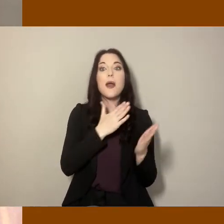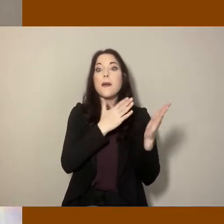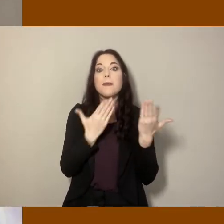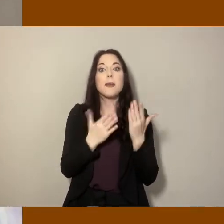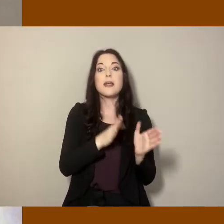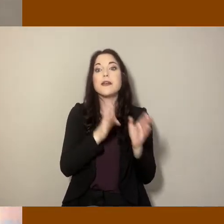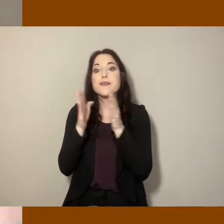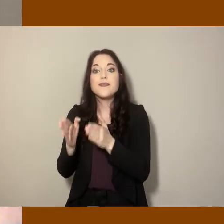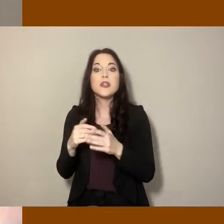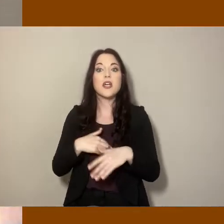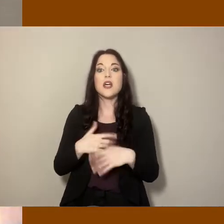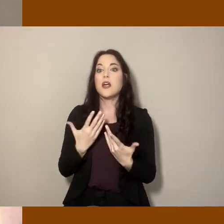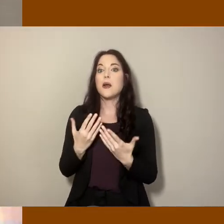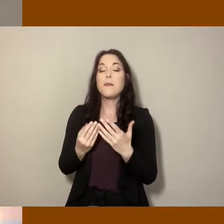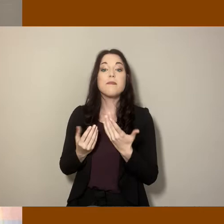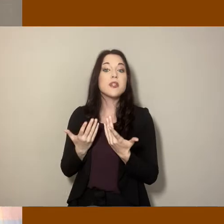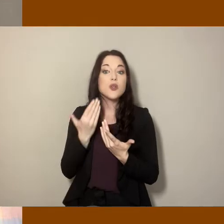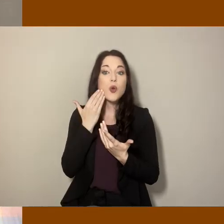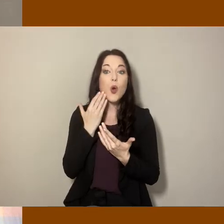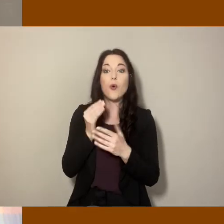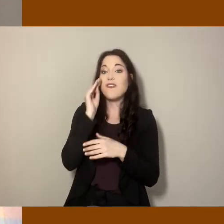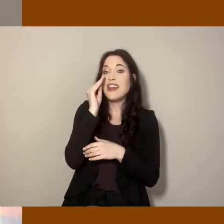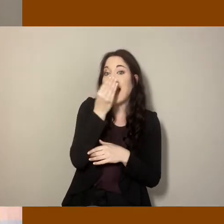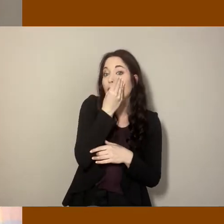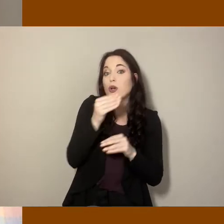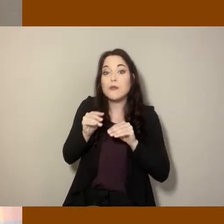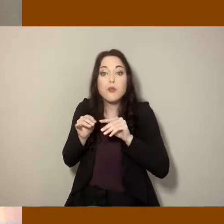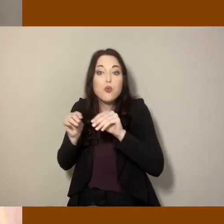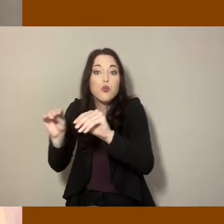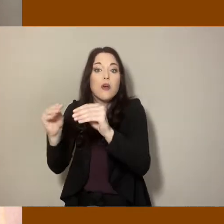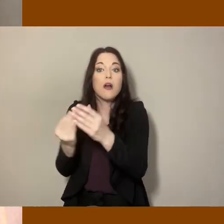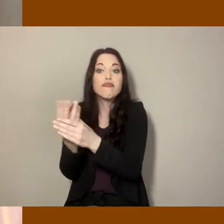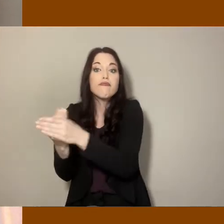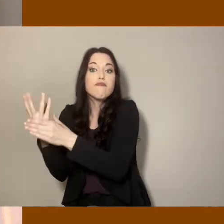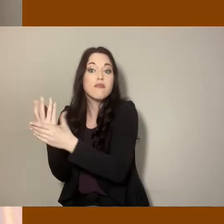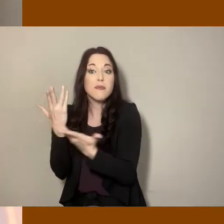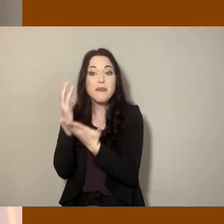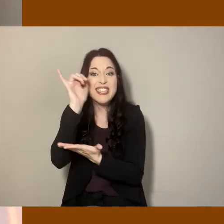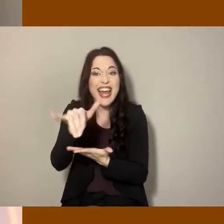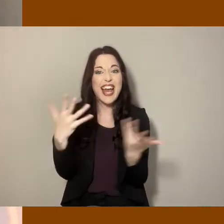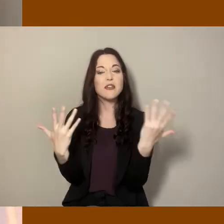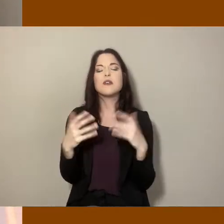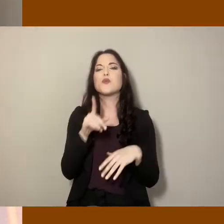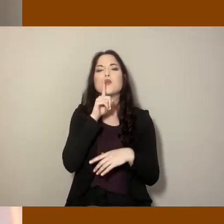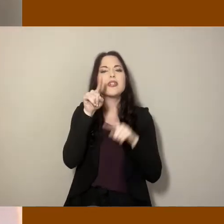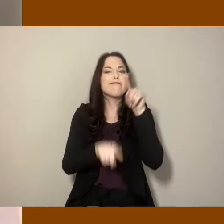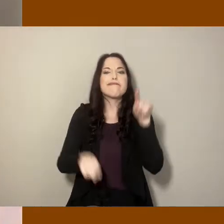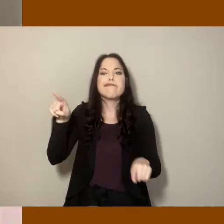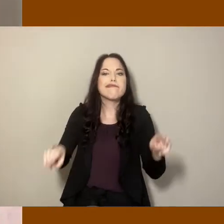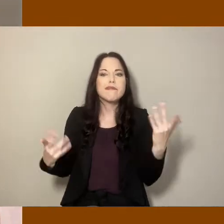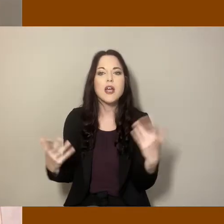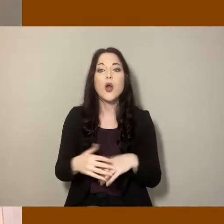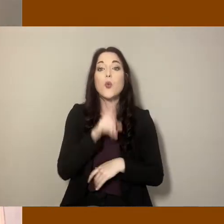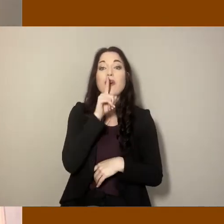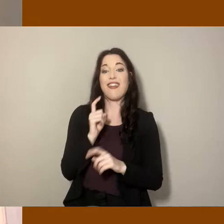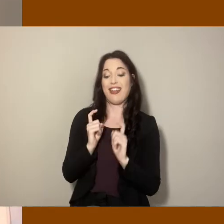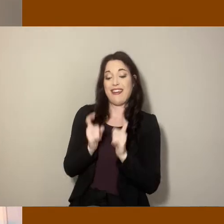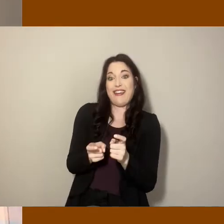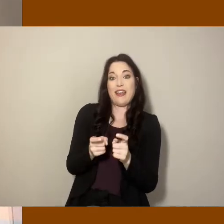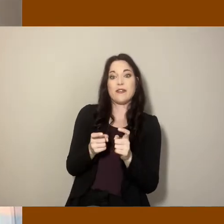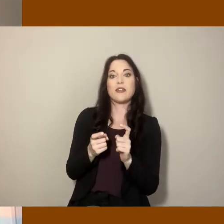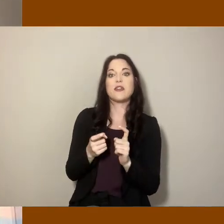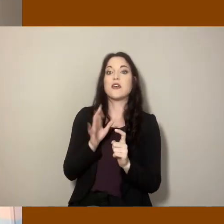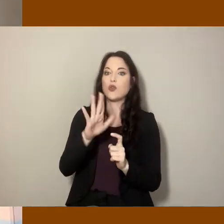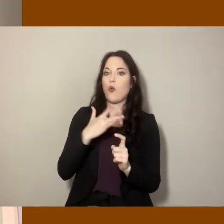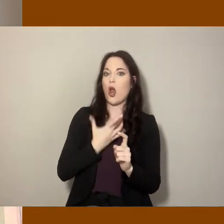plant flowers. It could be lots of different things. But always understand that the gift comes from